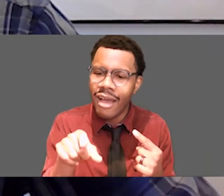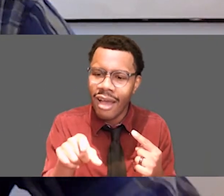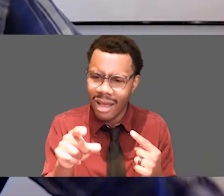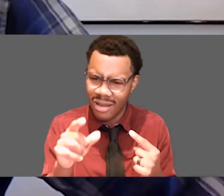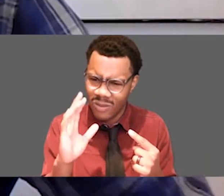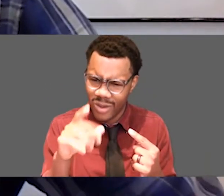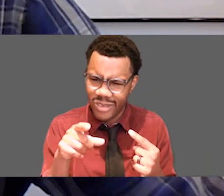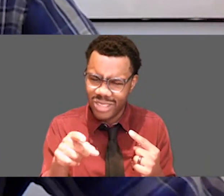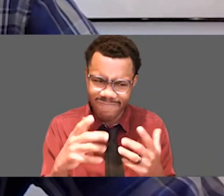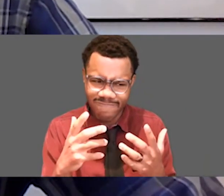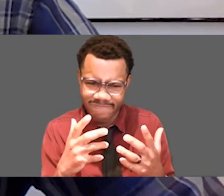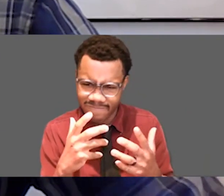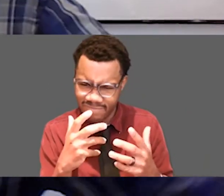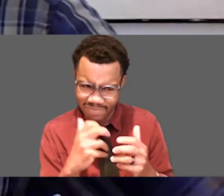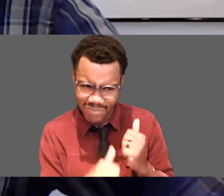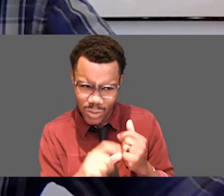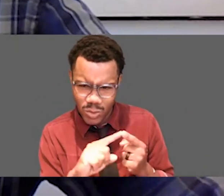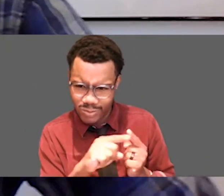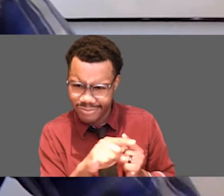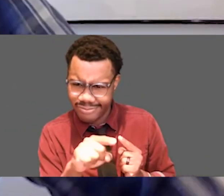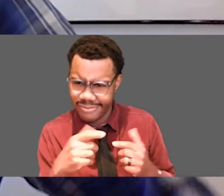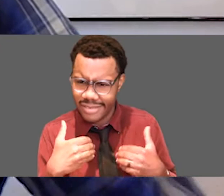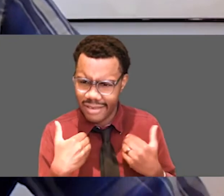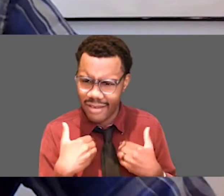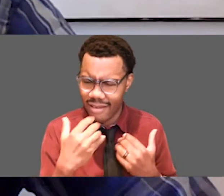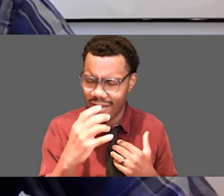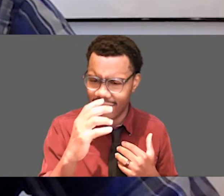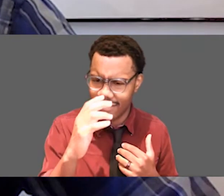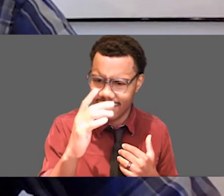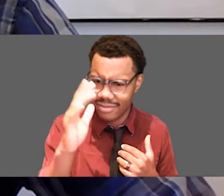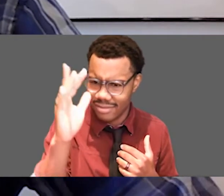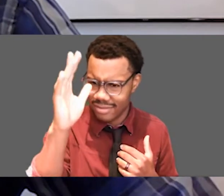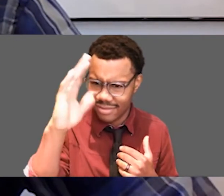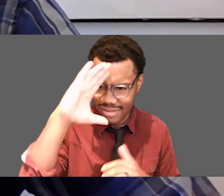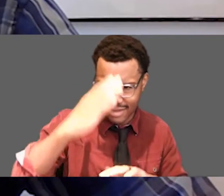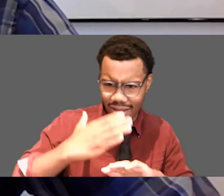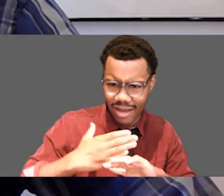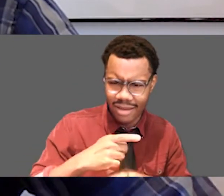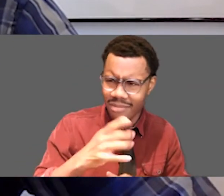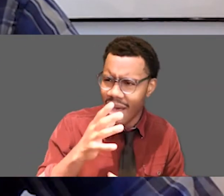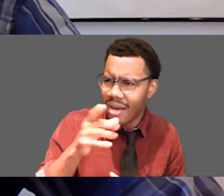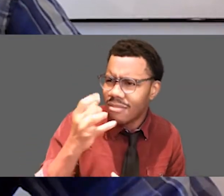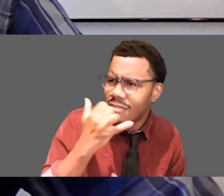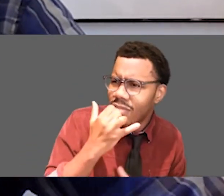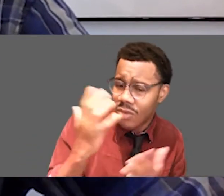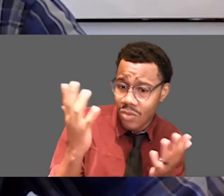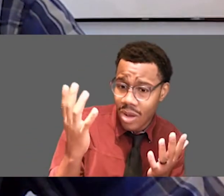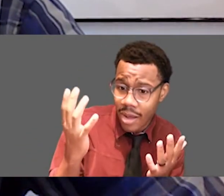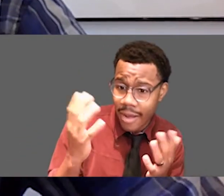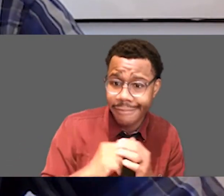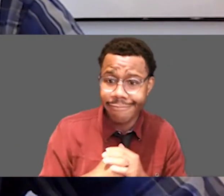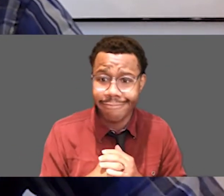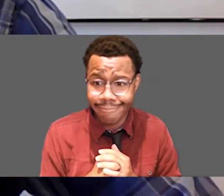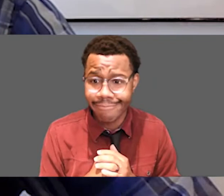son's eventual discovery of what is wrong with his mom. That little boy might one